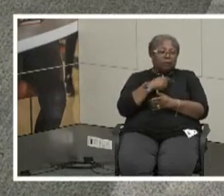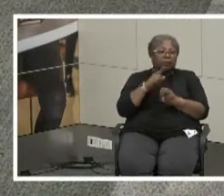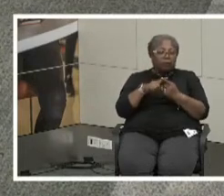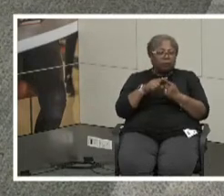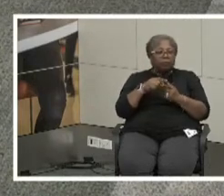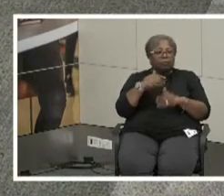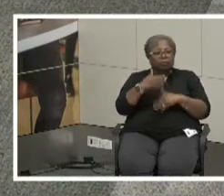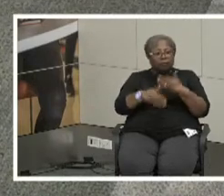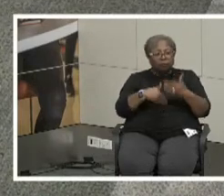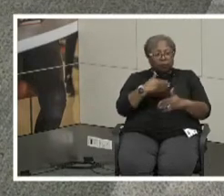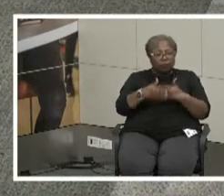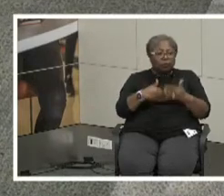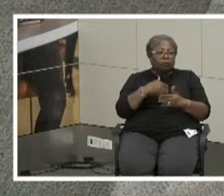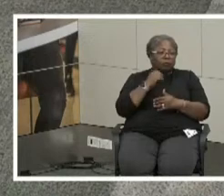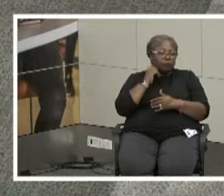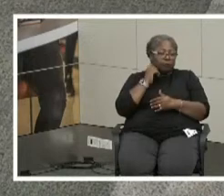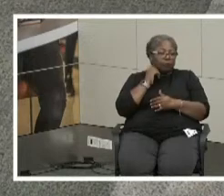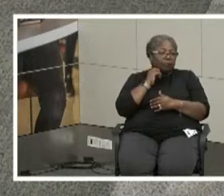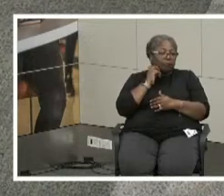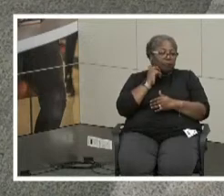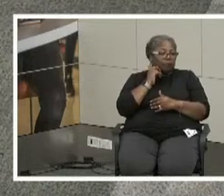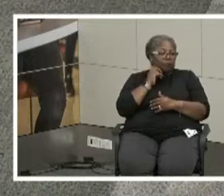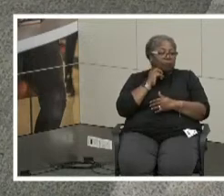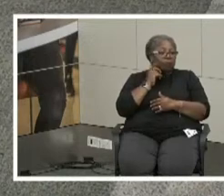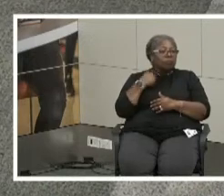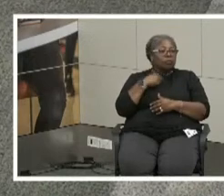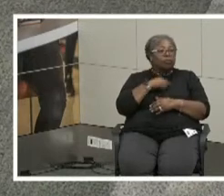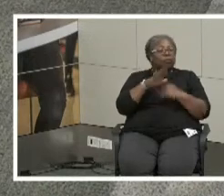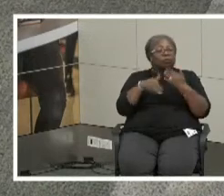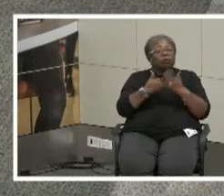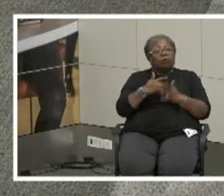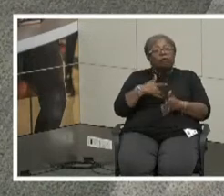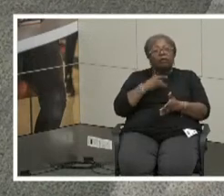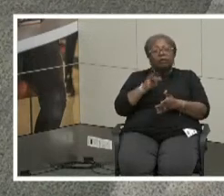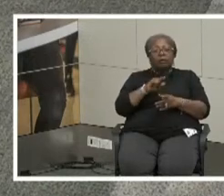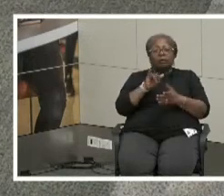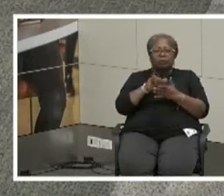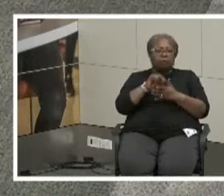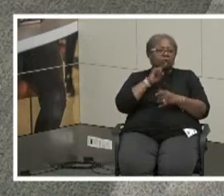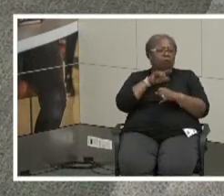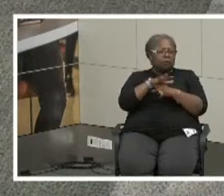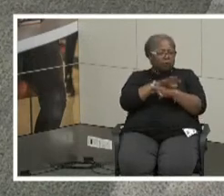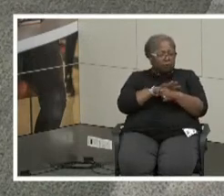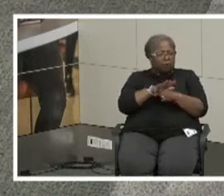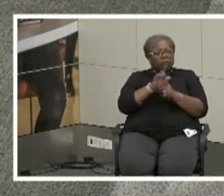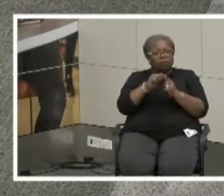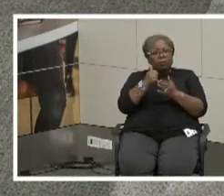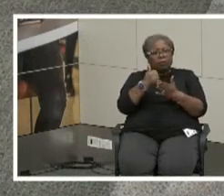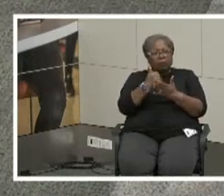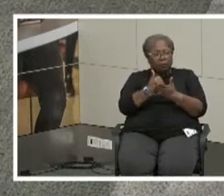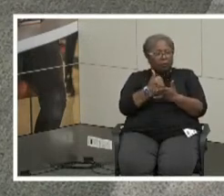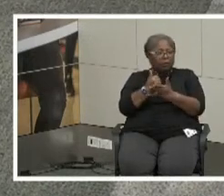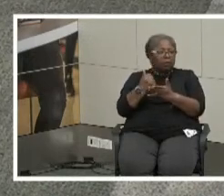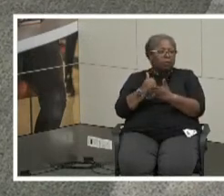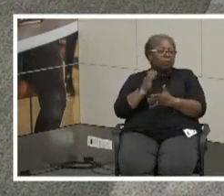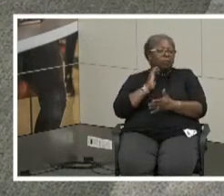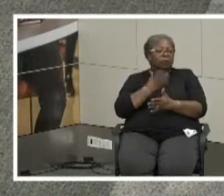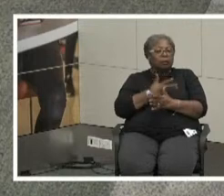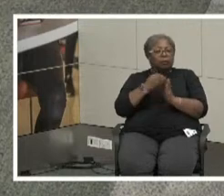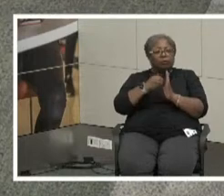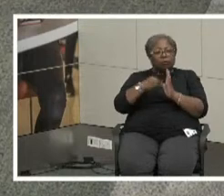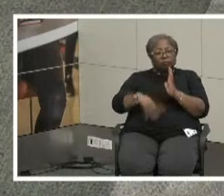move the needle and and I we all feel like those are the main areas to help our students